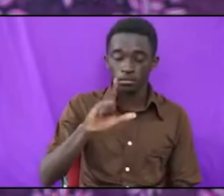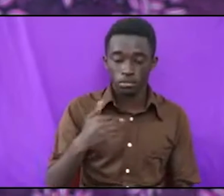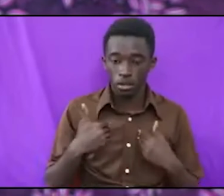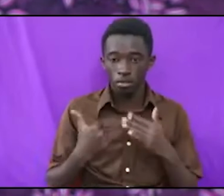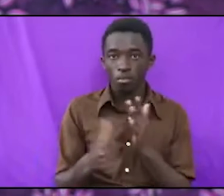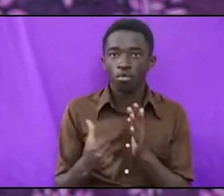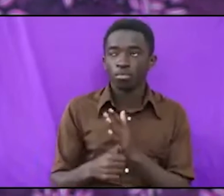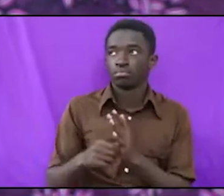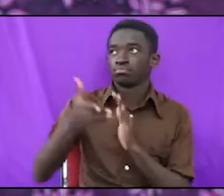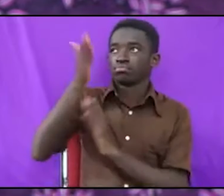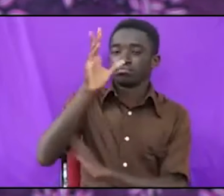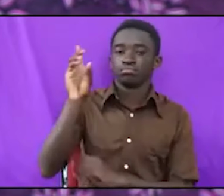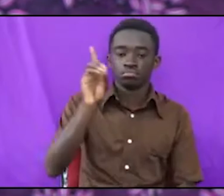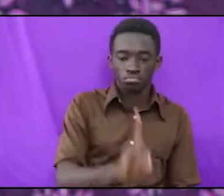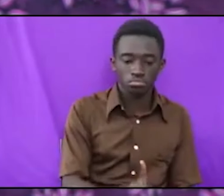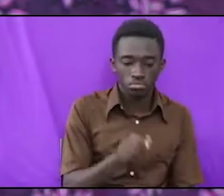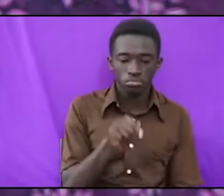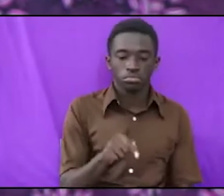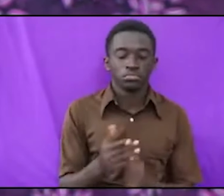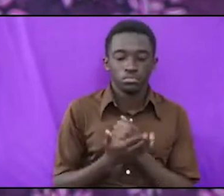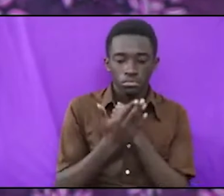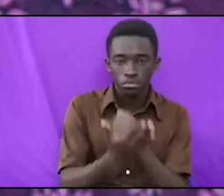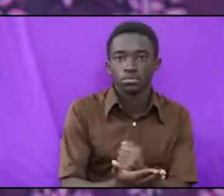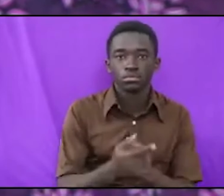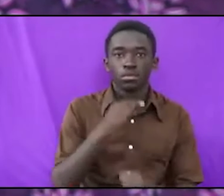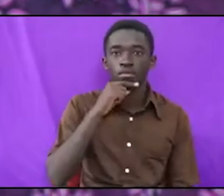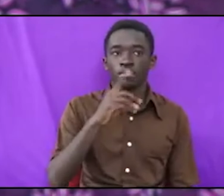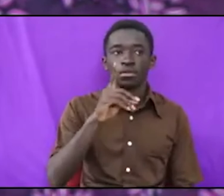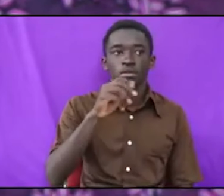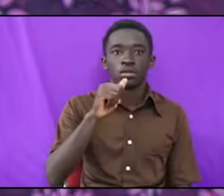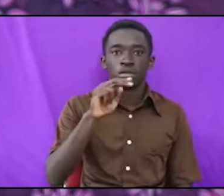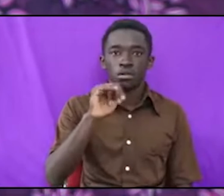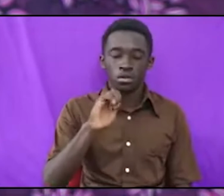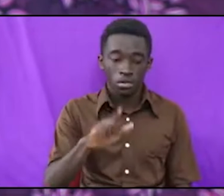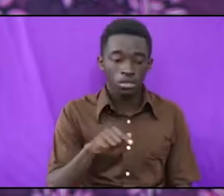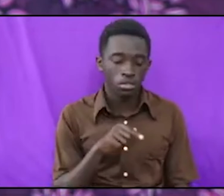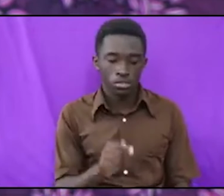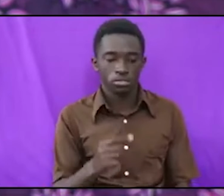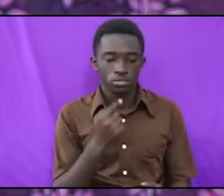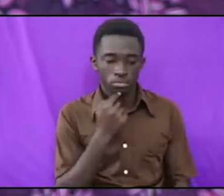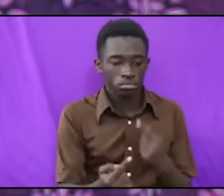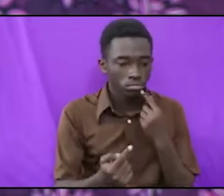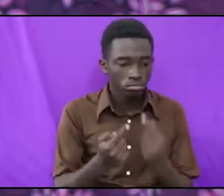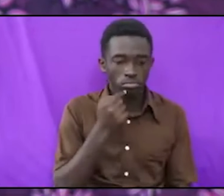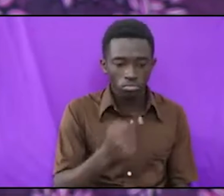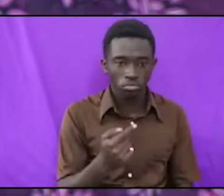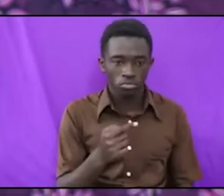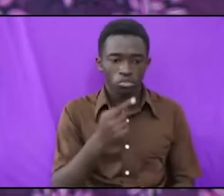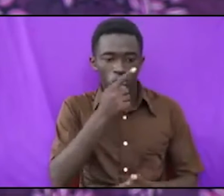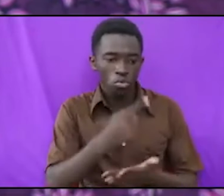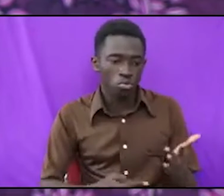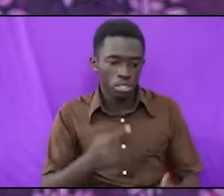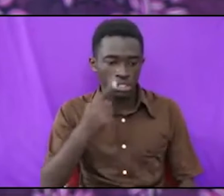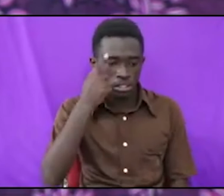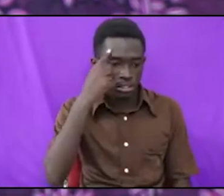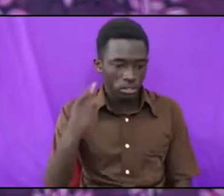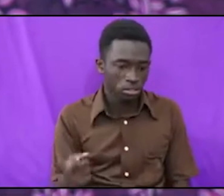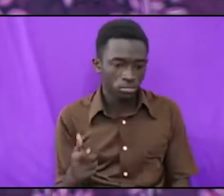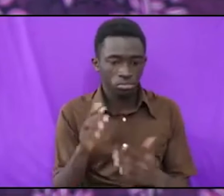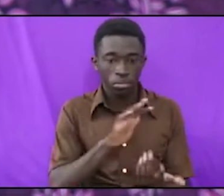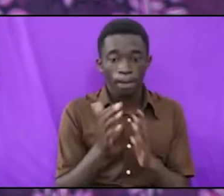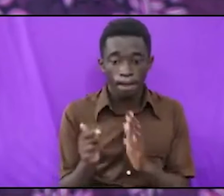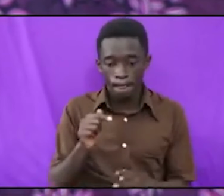for Daniel by revealing to him what the dream was and being able to